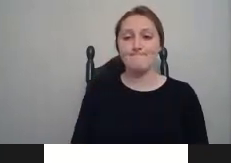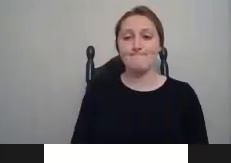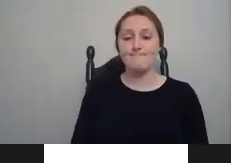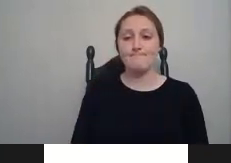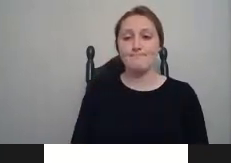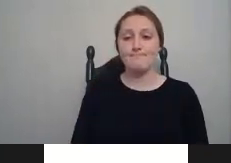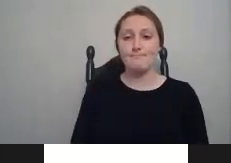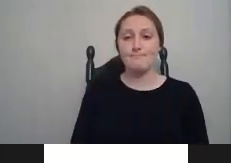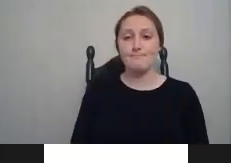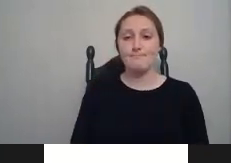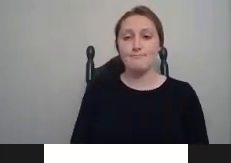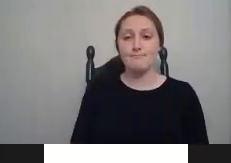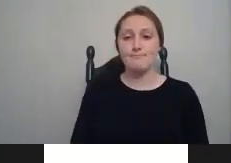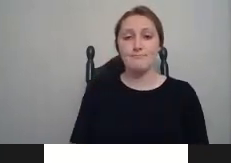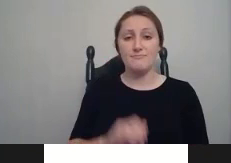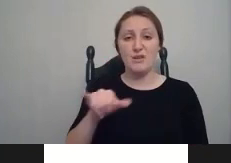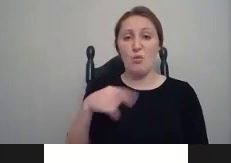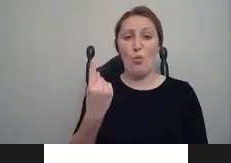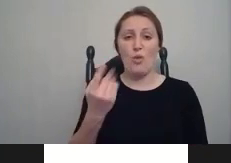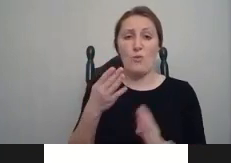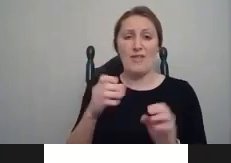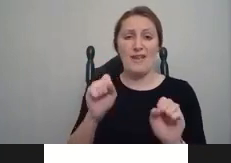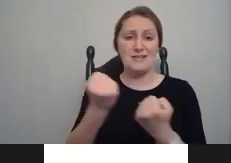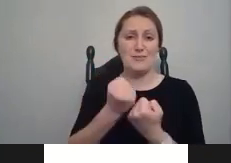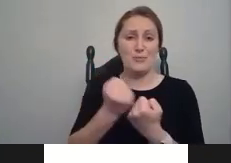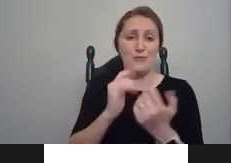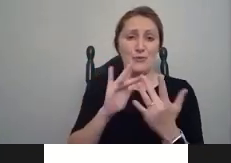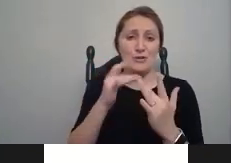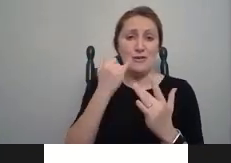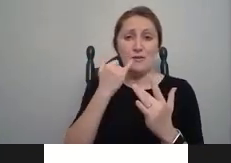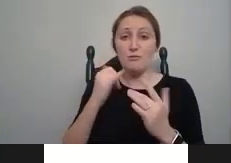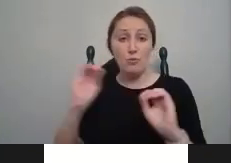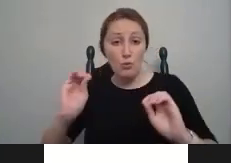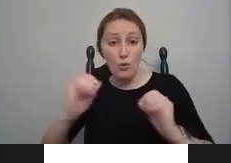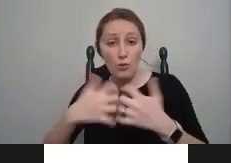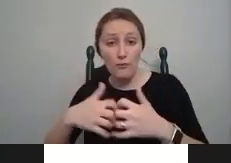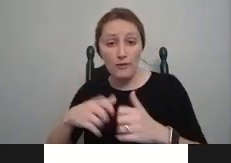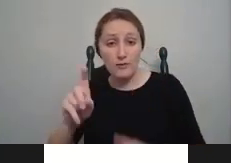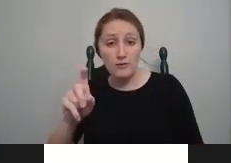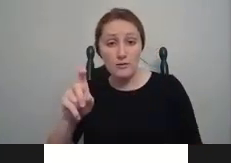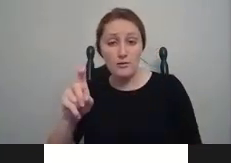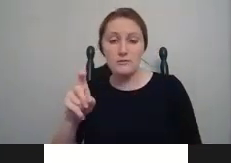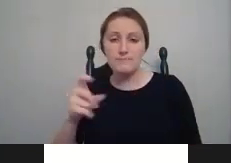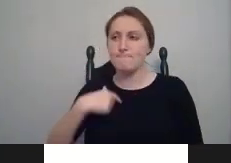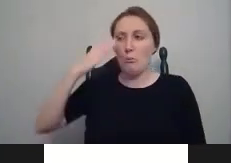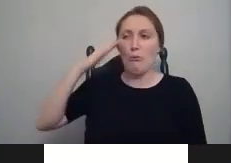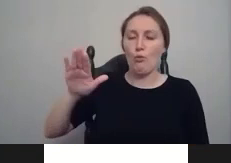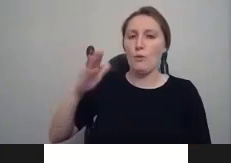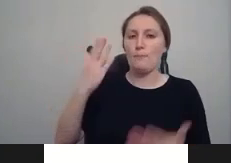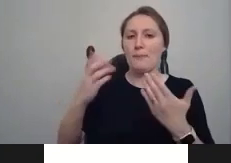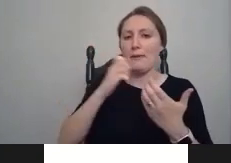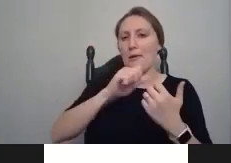They don't have one. The only way they could support virtually. They don't have devices? I don't know. Maybe not